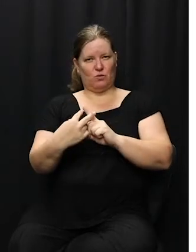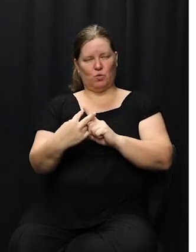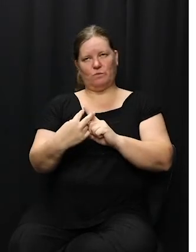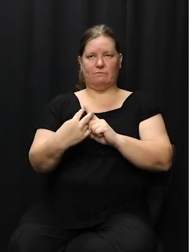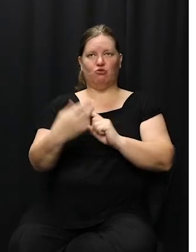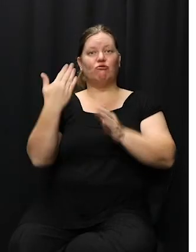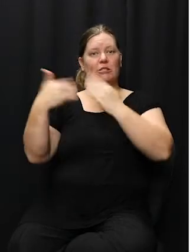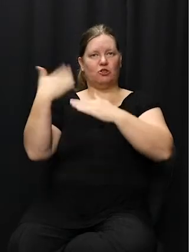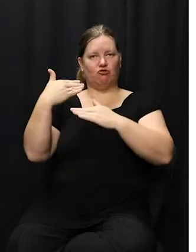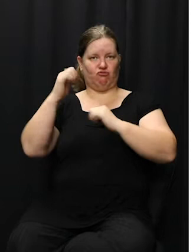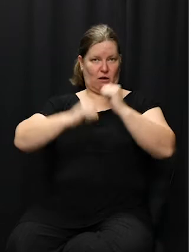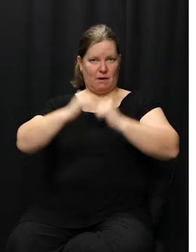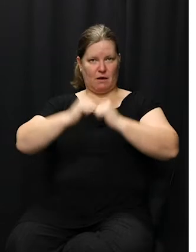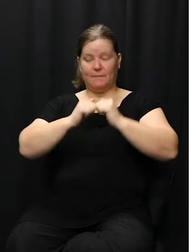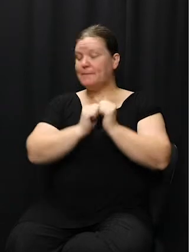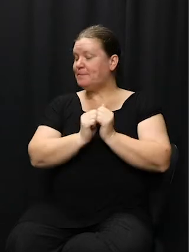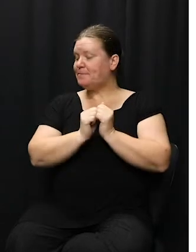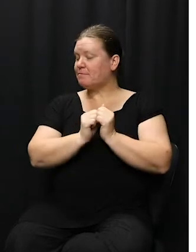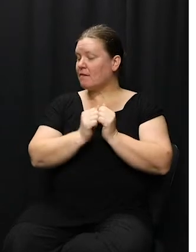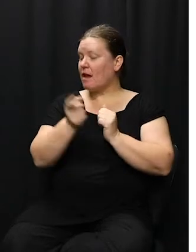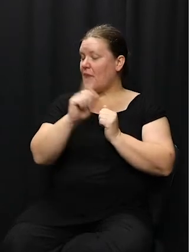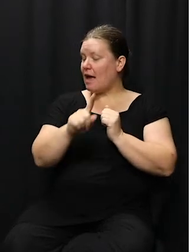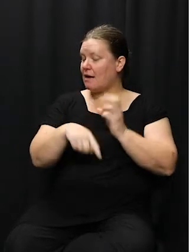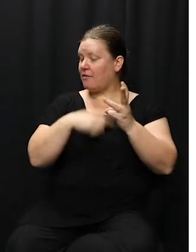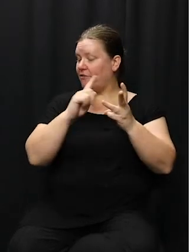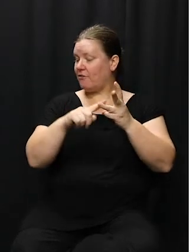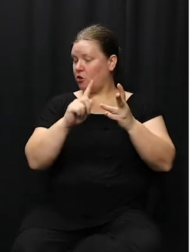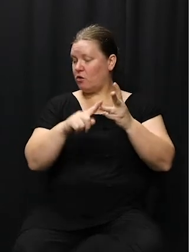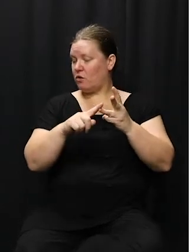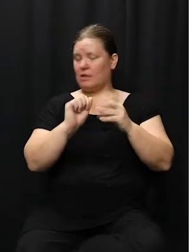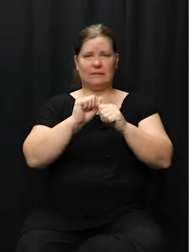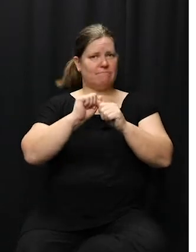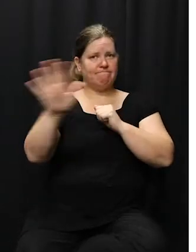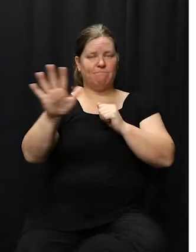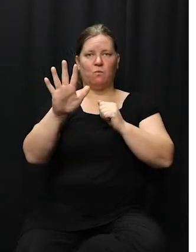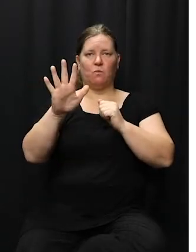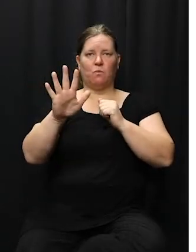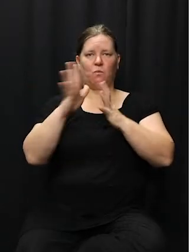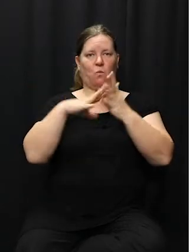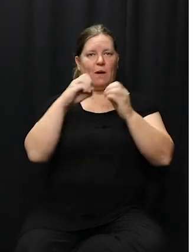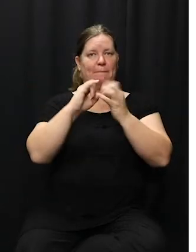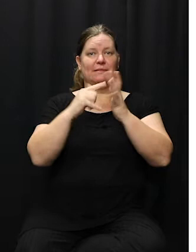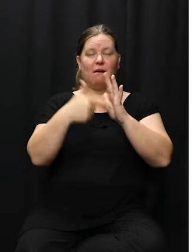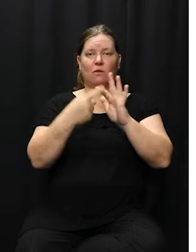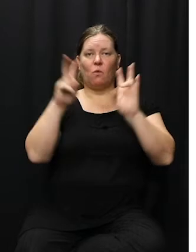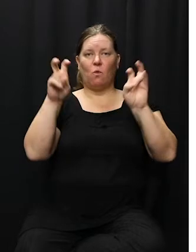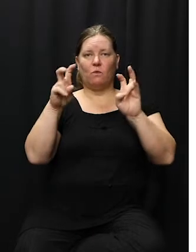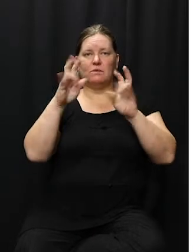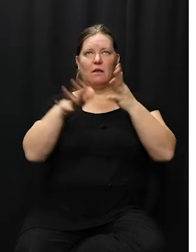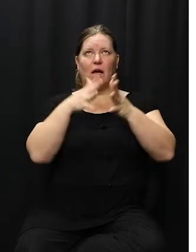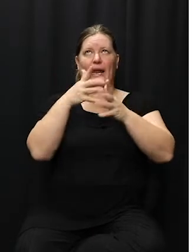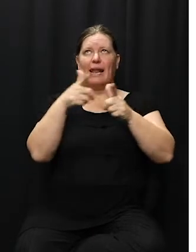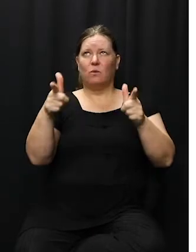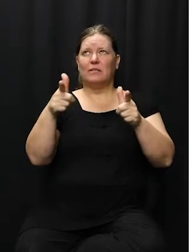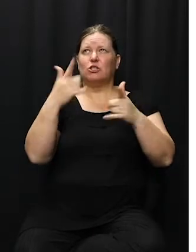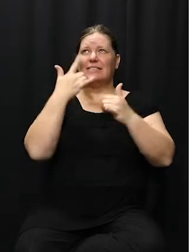to the traditional grammar view. And the third one is an excellent website called